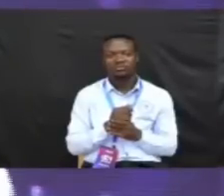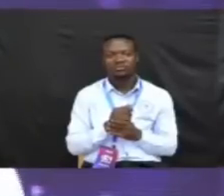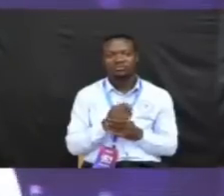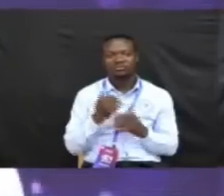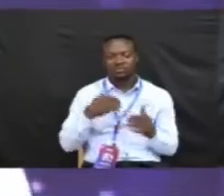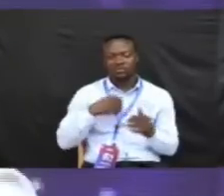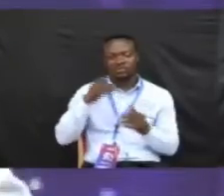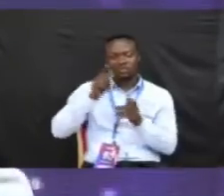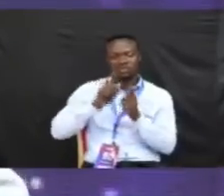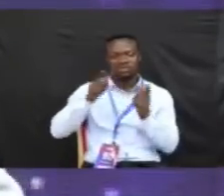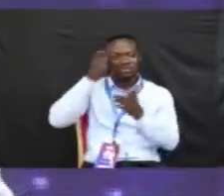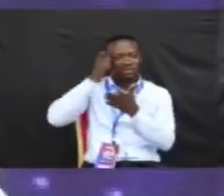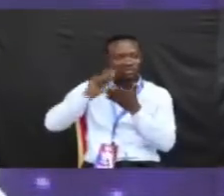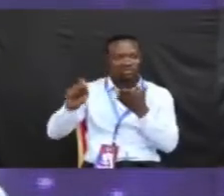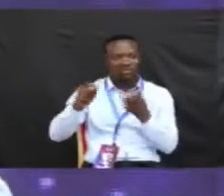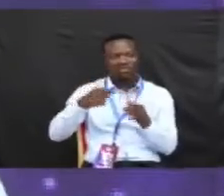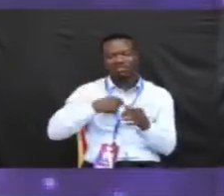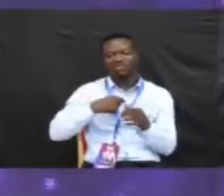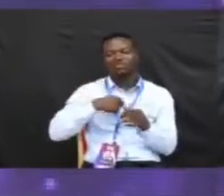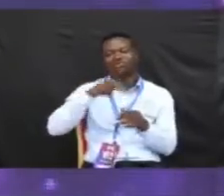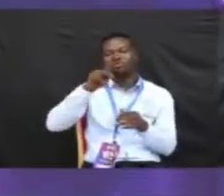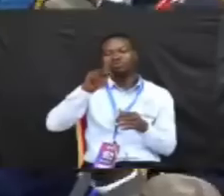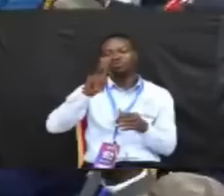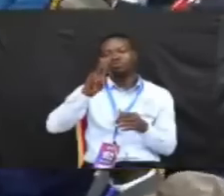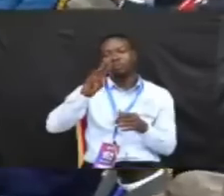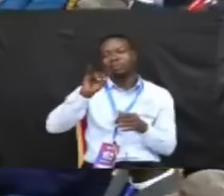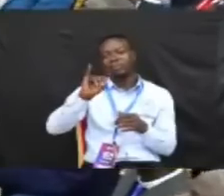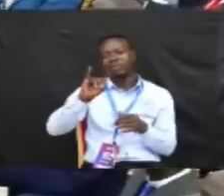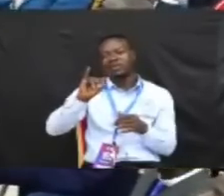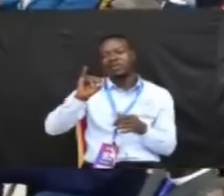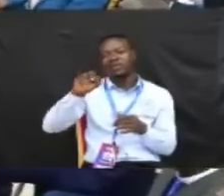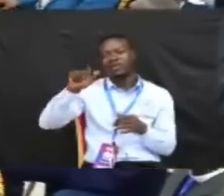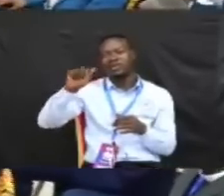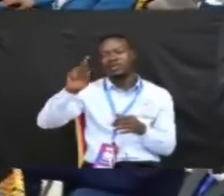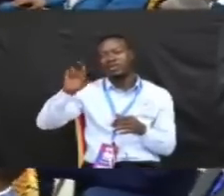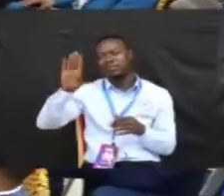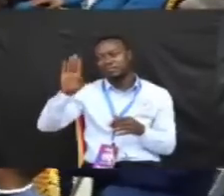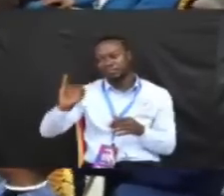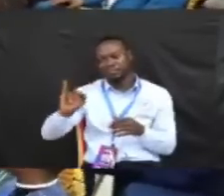Nana Kuma regional secretary. I'm also around